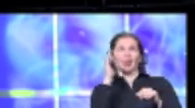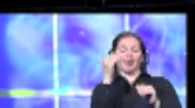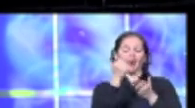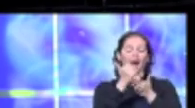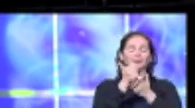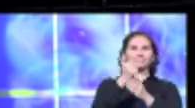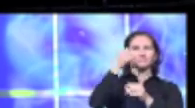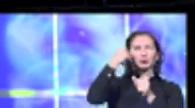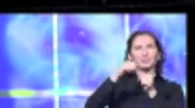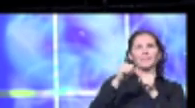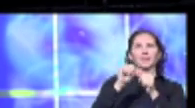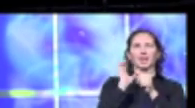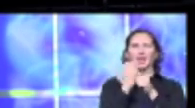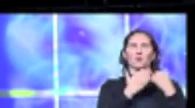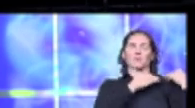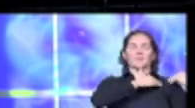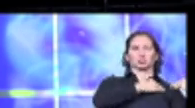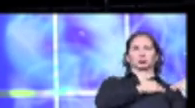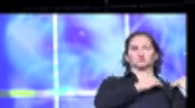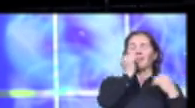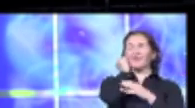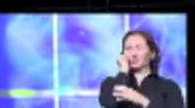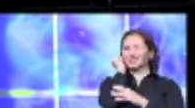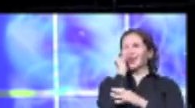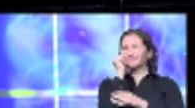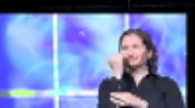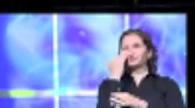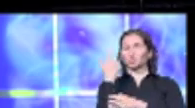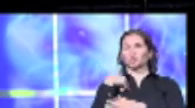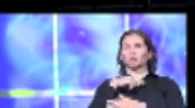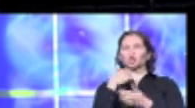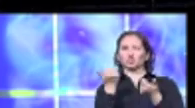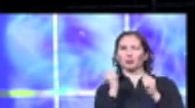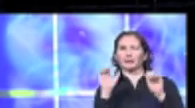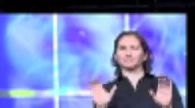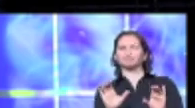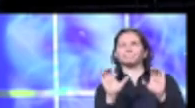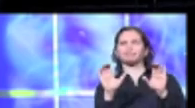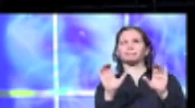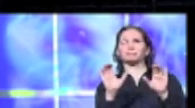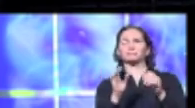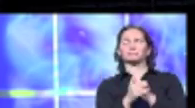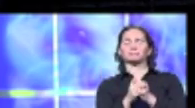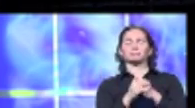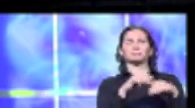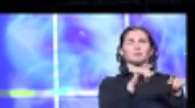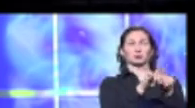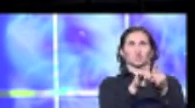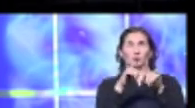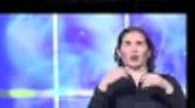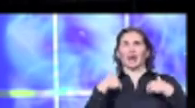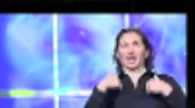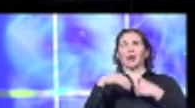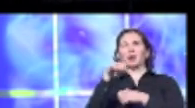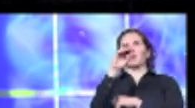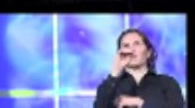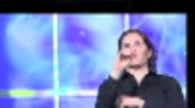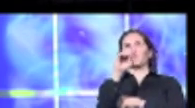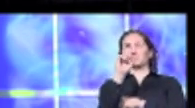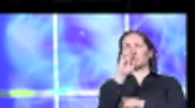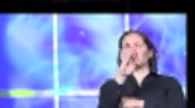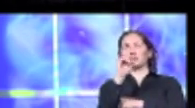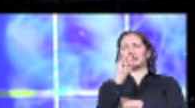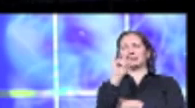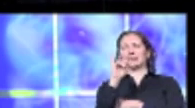that is on our shoulders each and every day of what we're trying to achieve. And then I have a morbidity and mortality weekly report